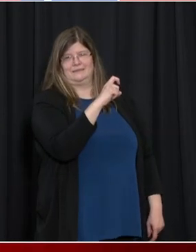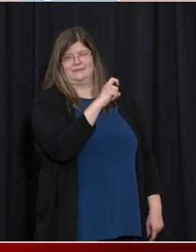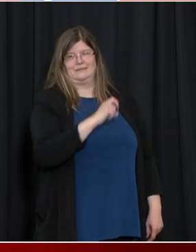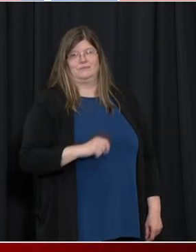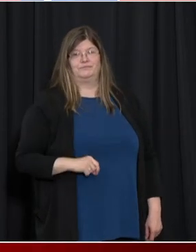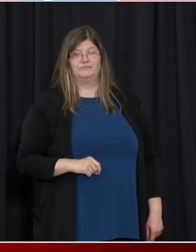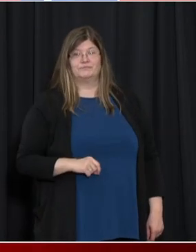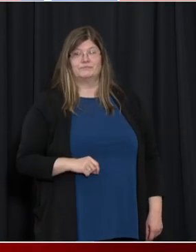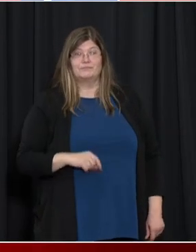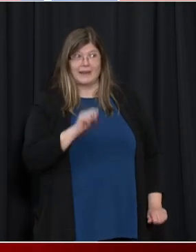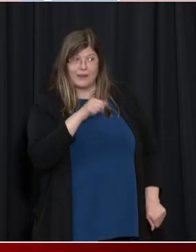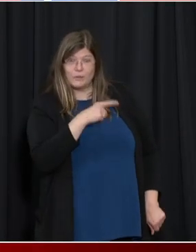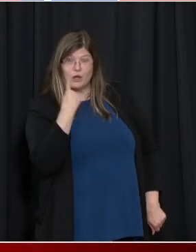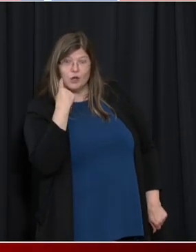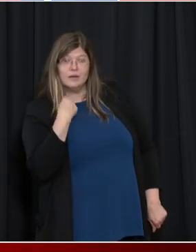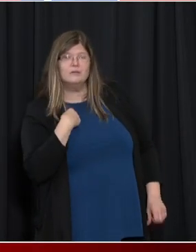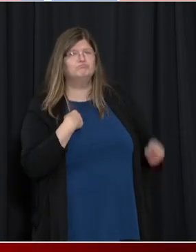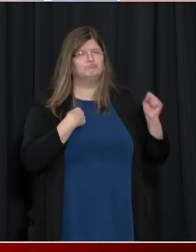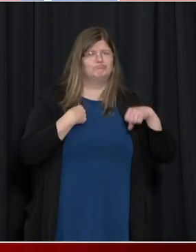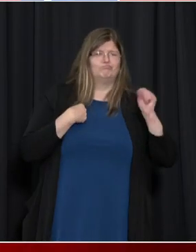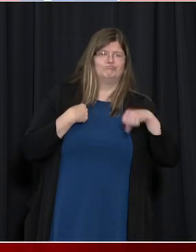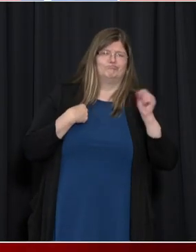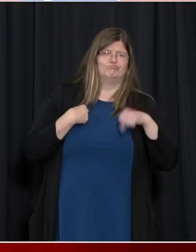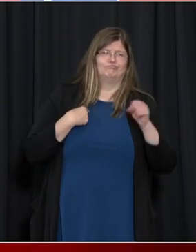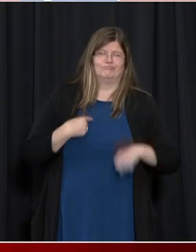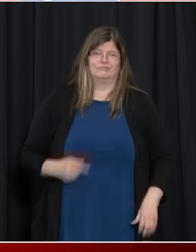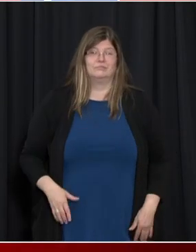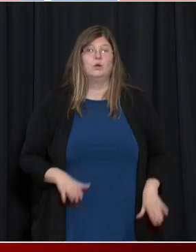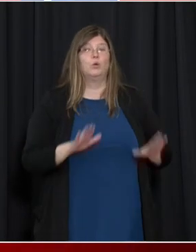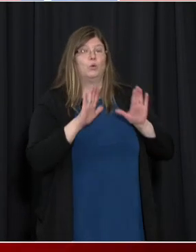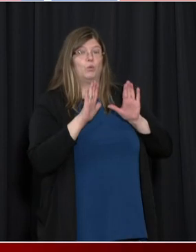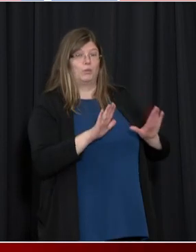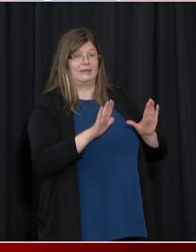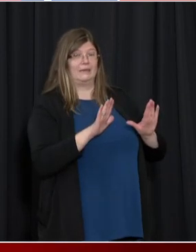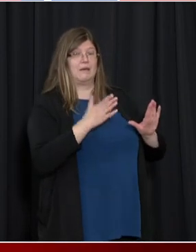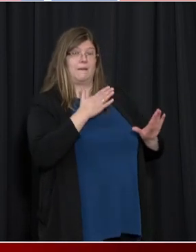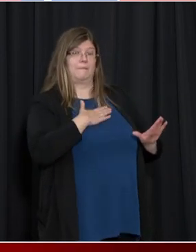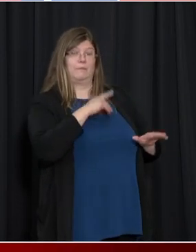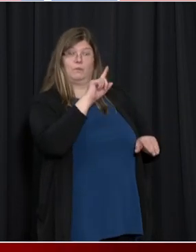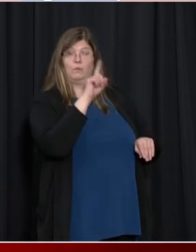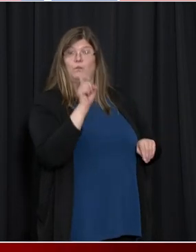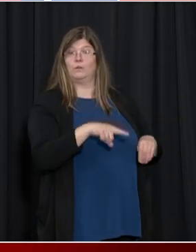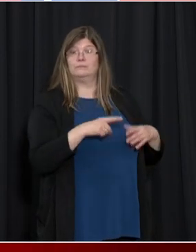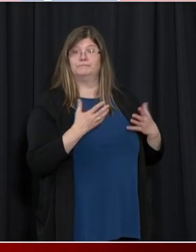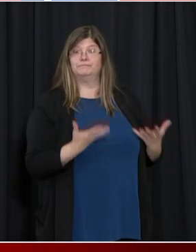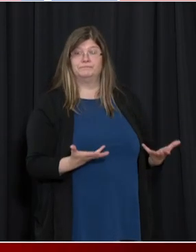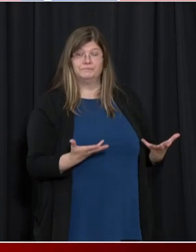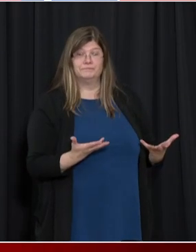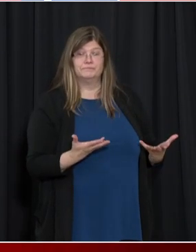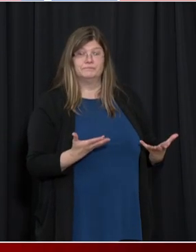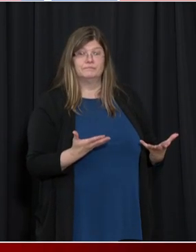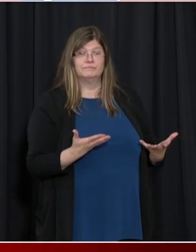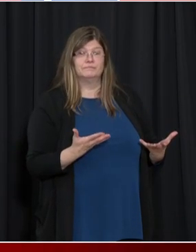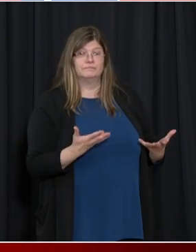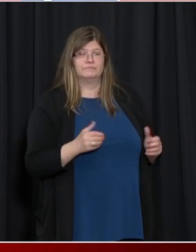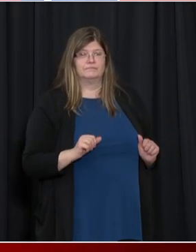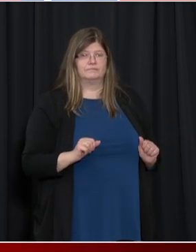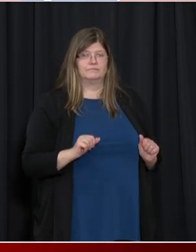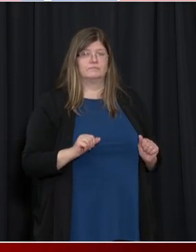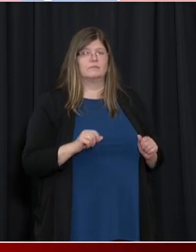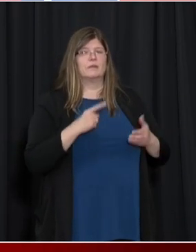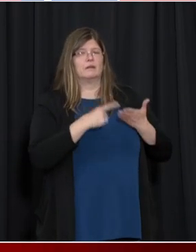Great. Perhaps this question is best suited to folks on the Reopen Committee itself, but I had a